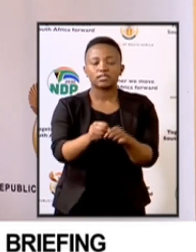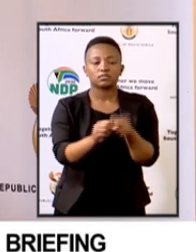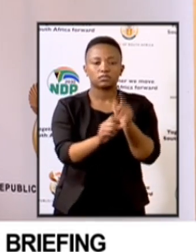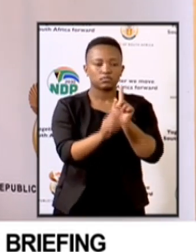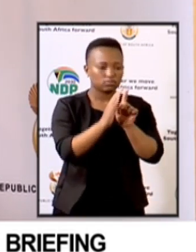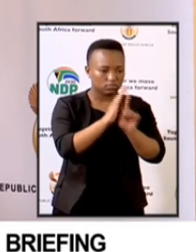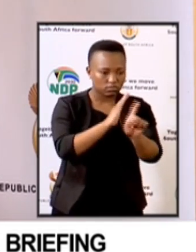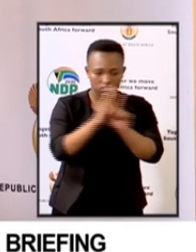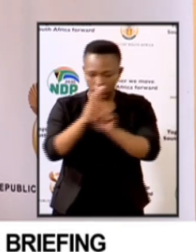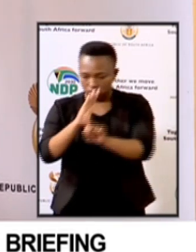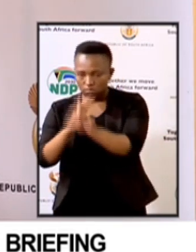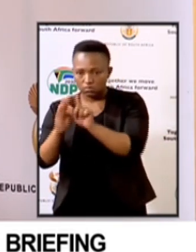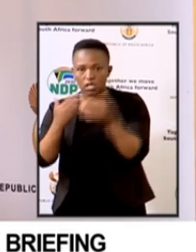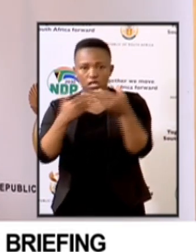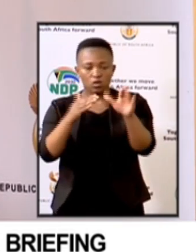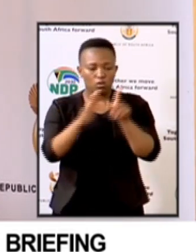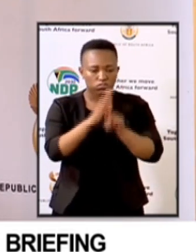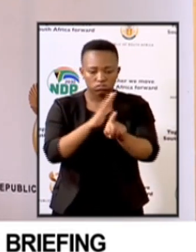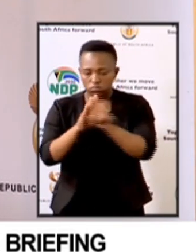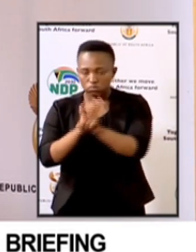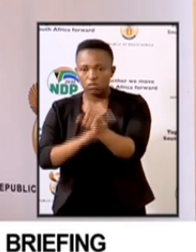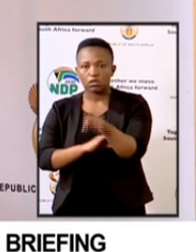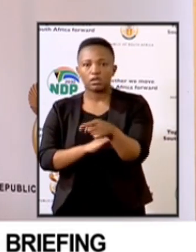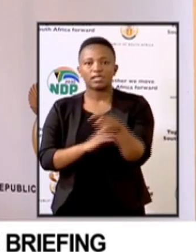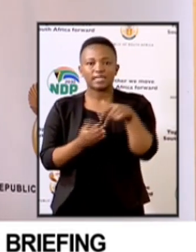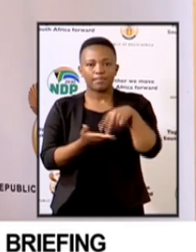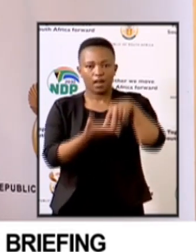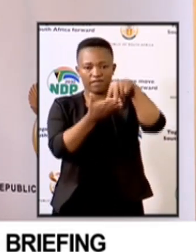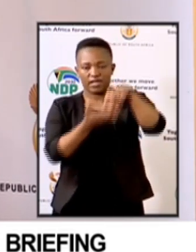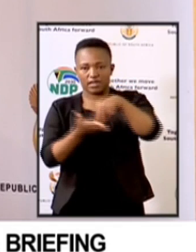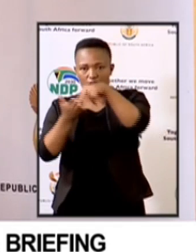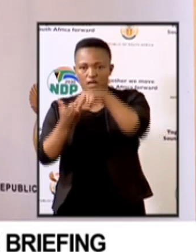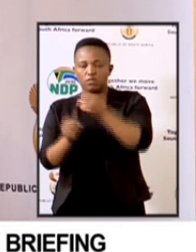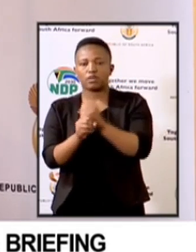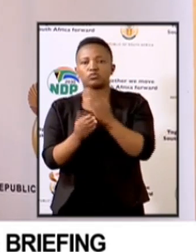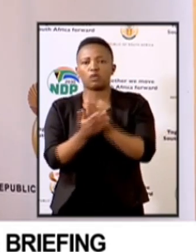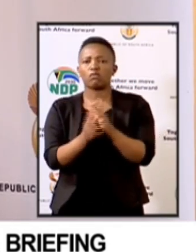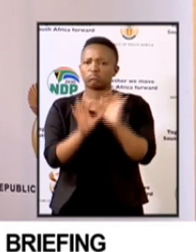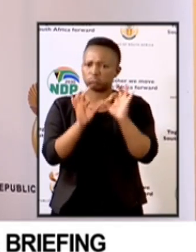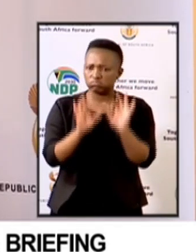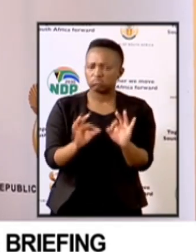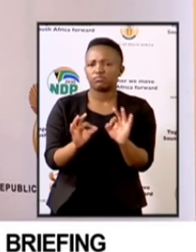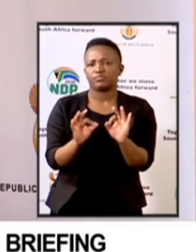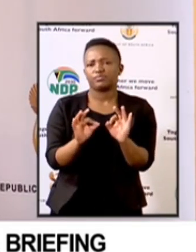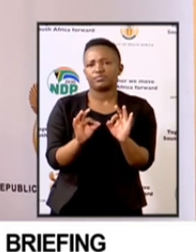common areas, doorways, lifts or elevators, escalators,